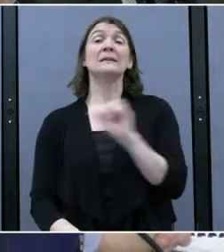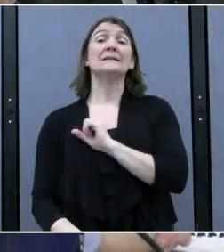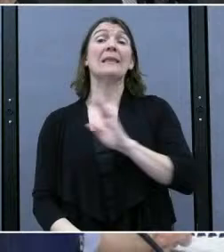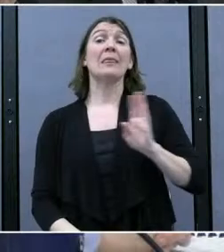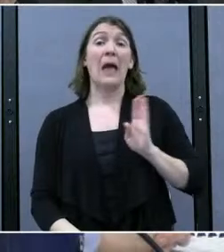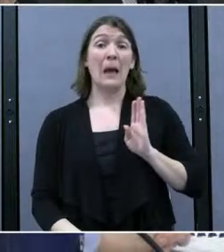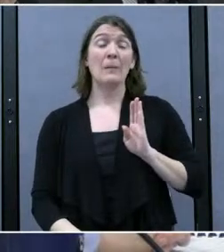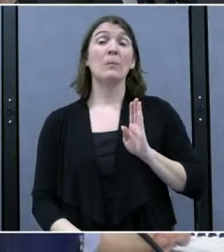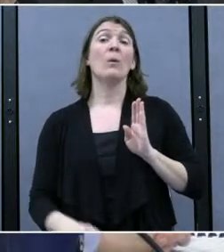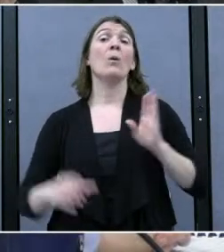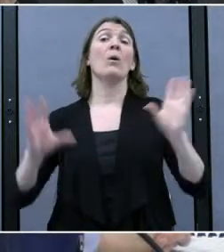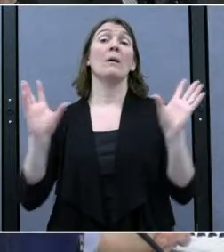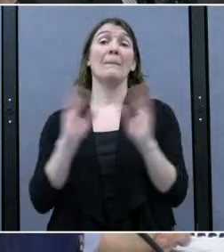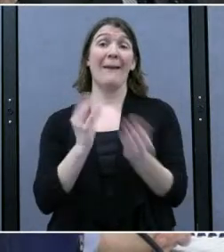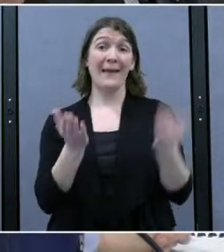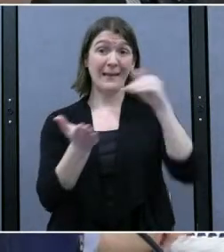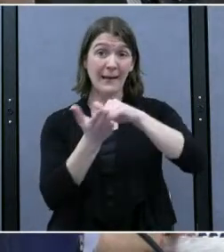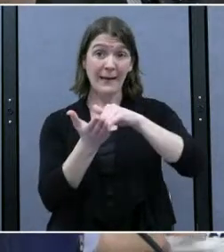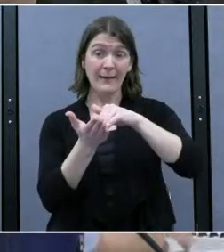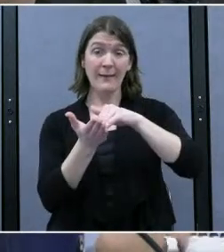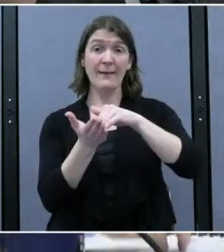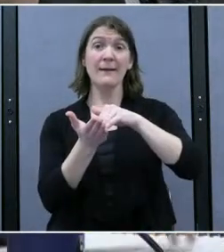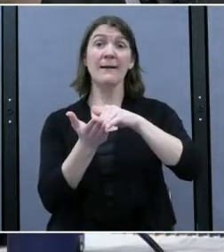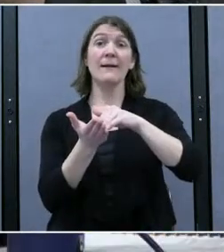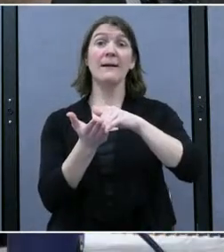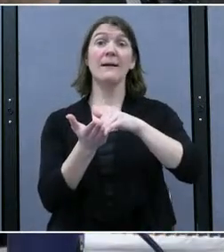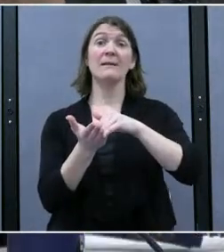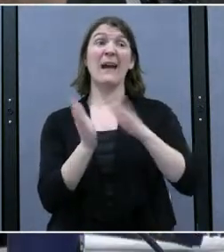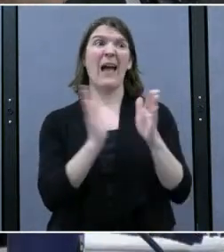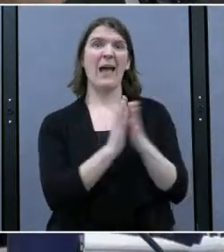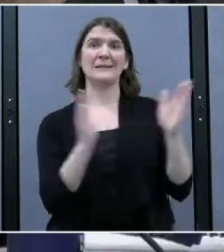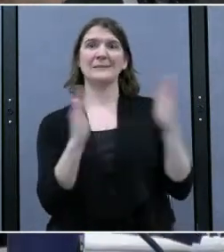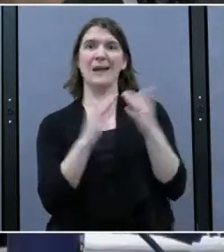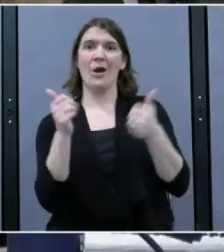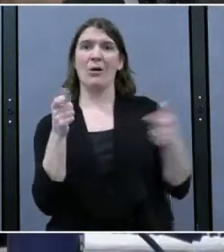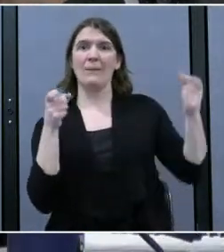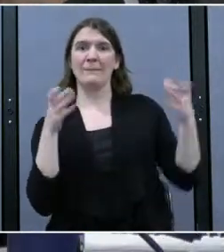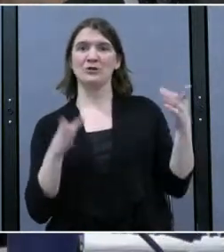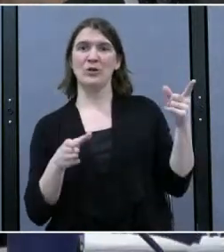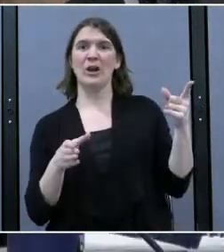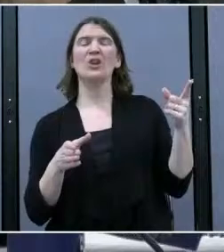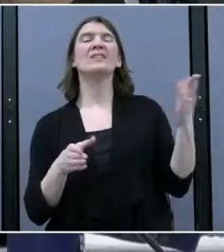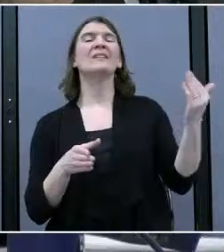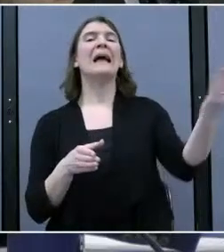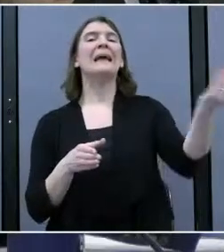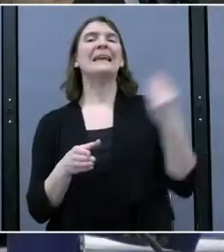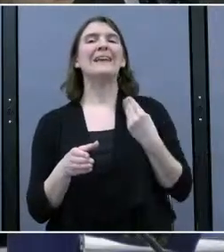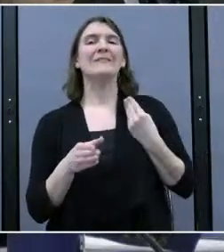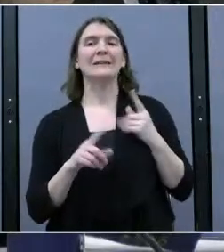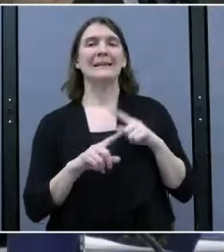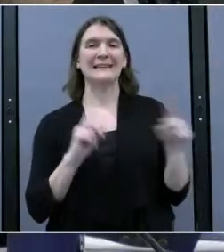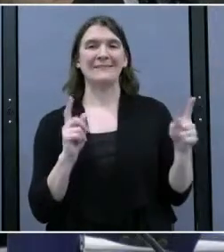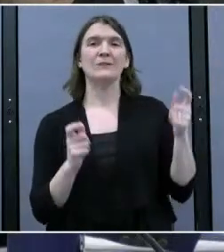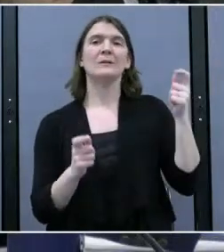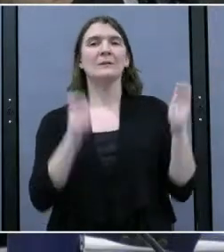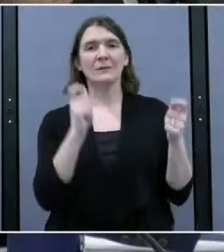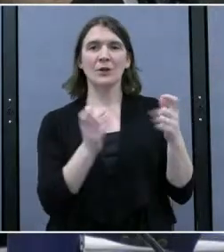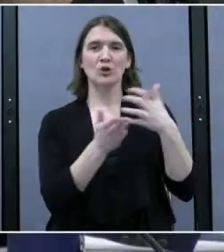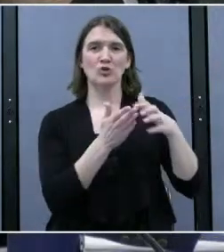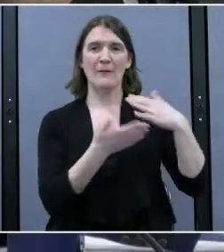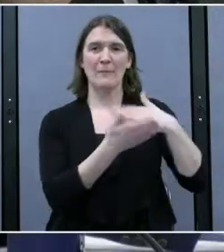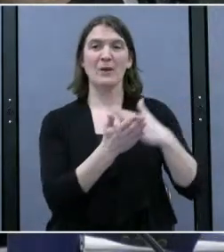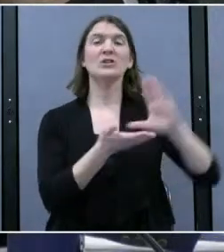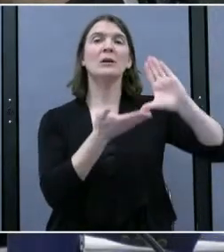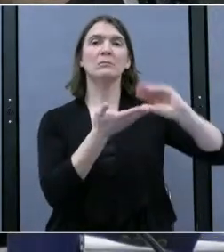we met and we asked the town administration to bring us back a revised budget with a